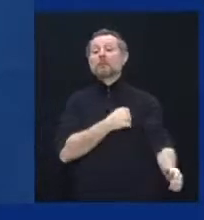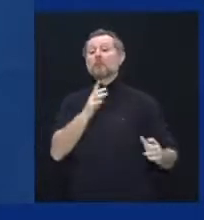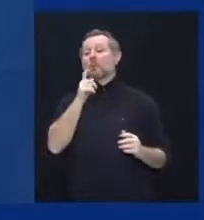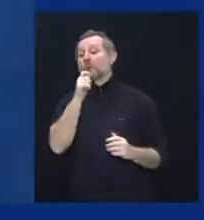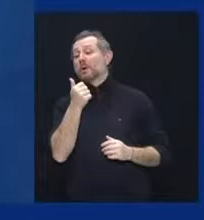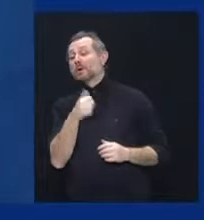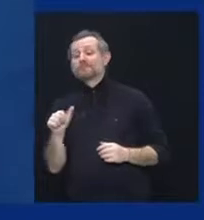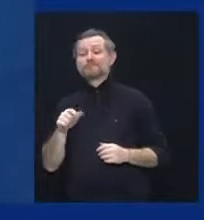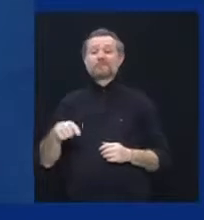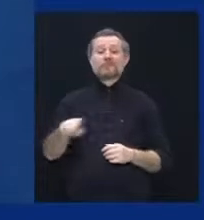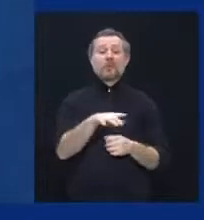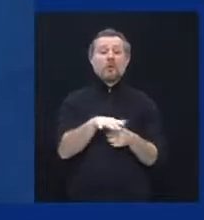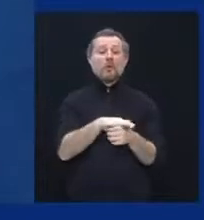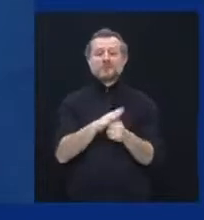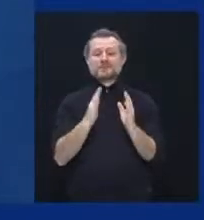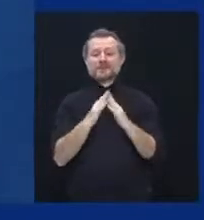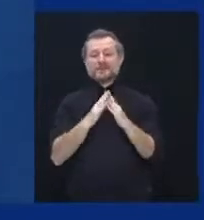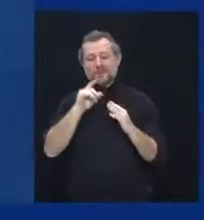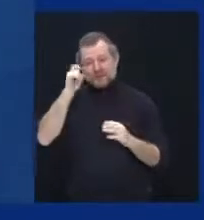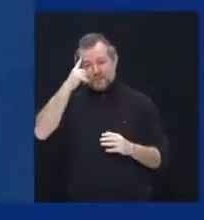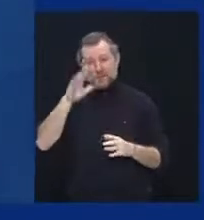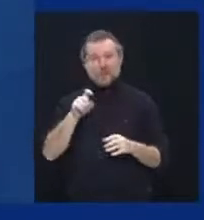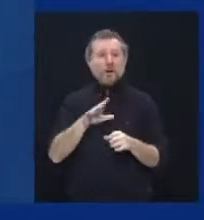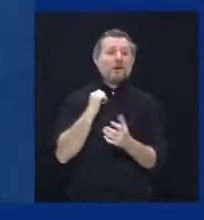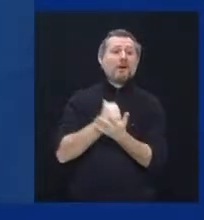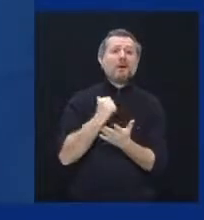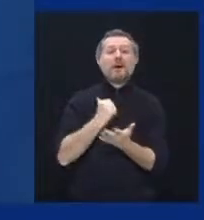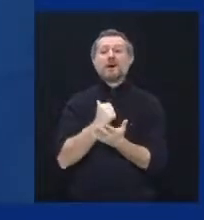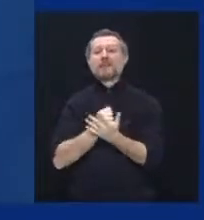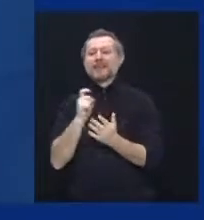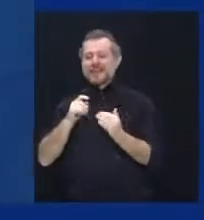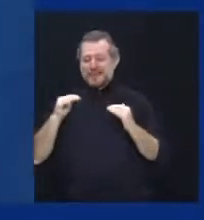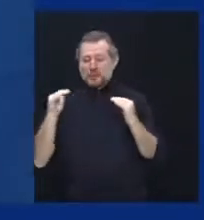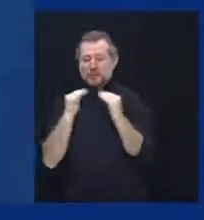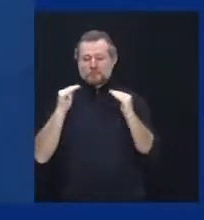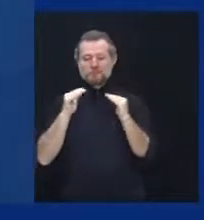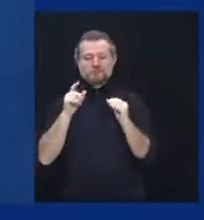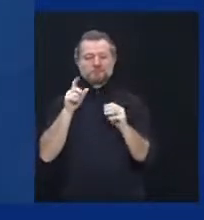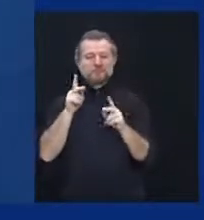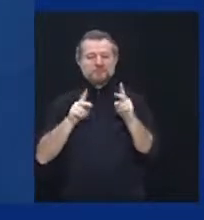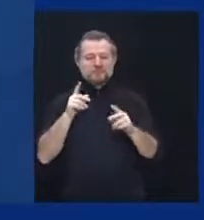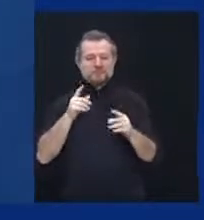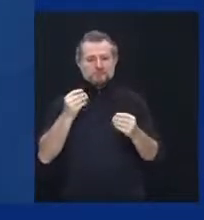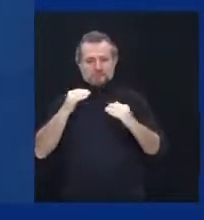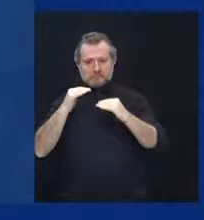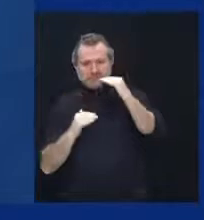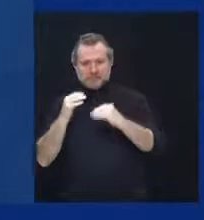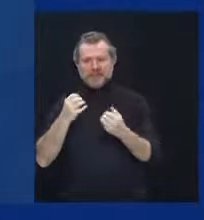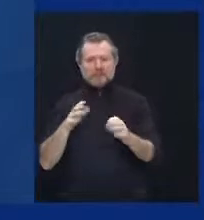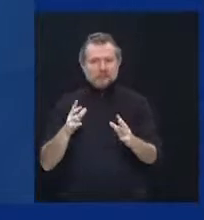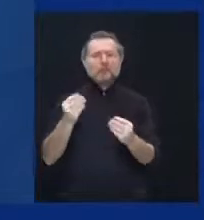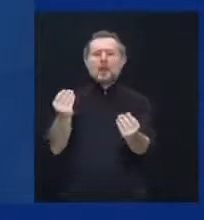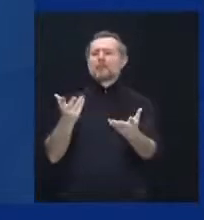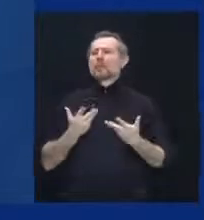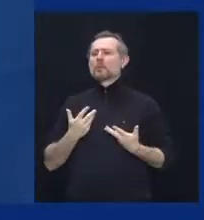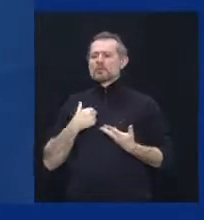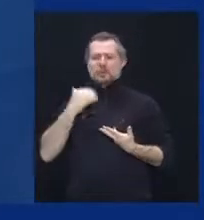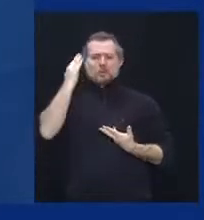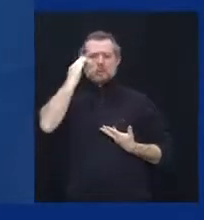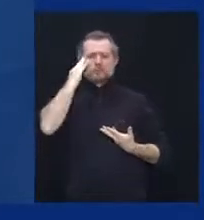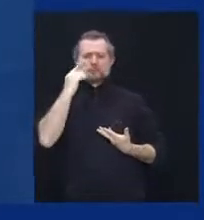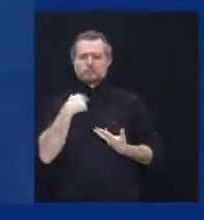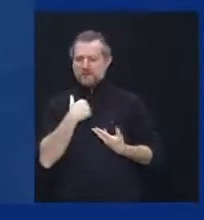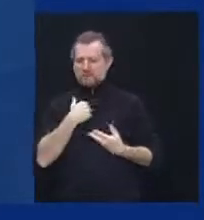help in providing social equity efforts, let us know. There's two issues on social